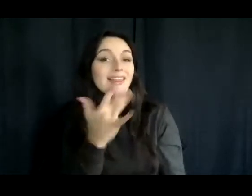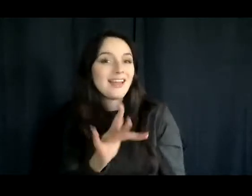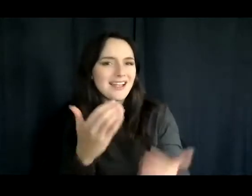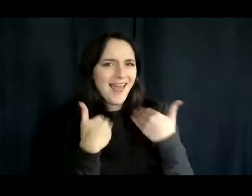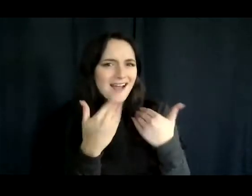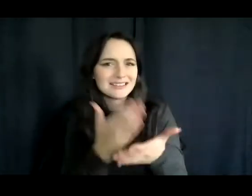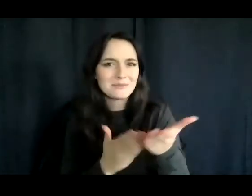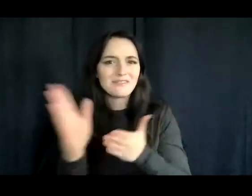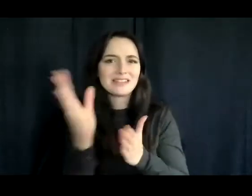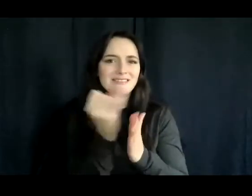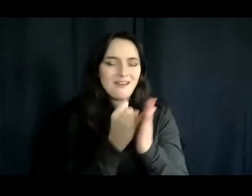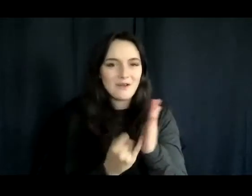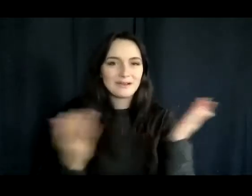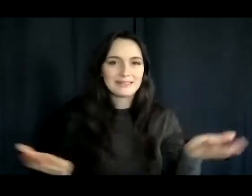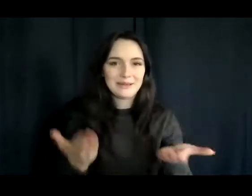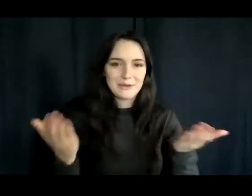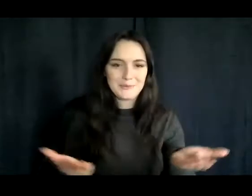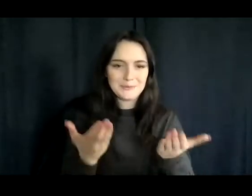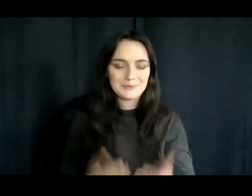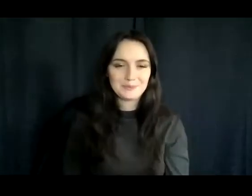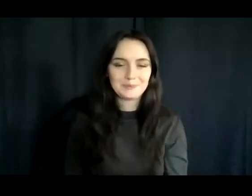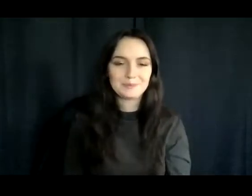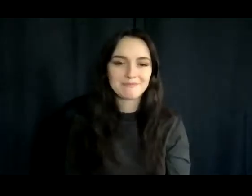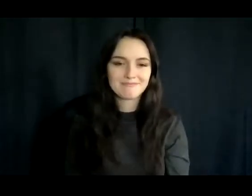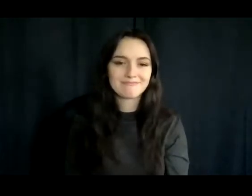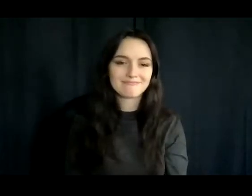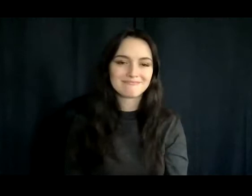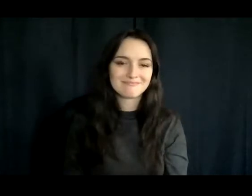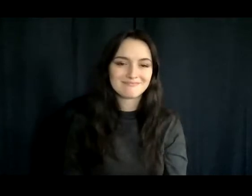And probably last but not least,